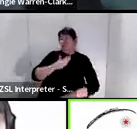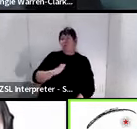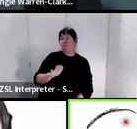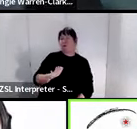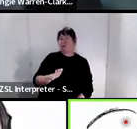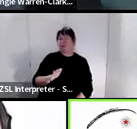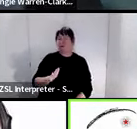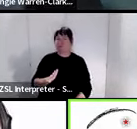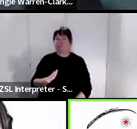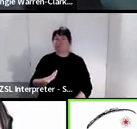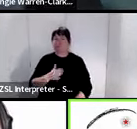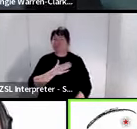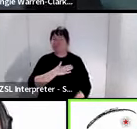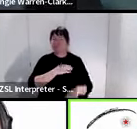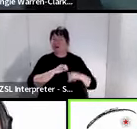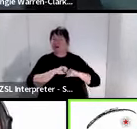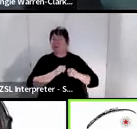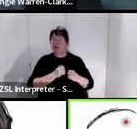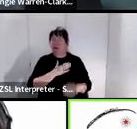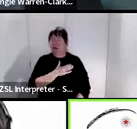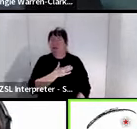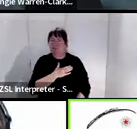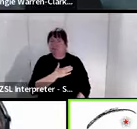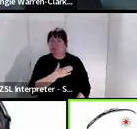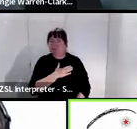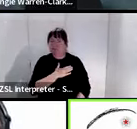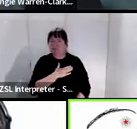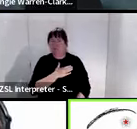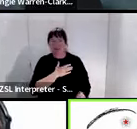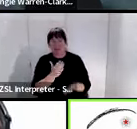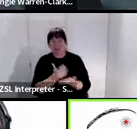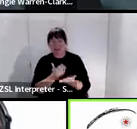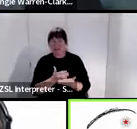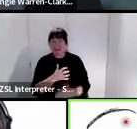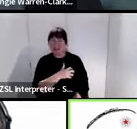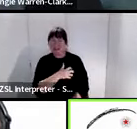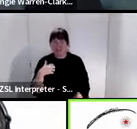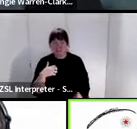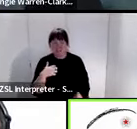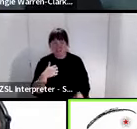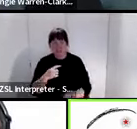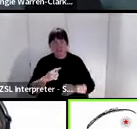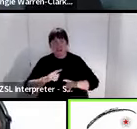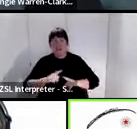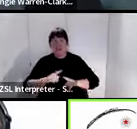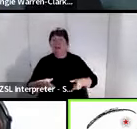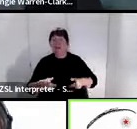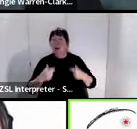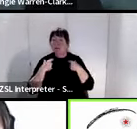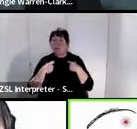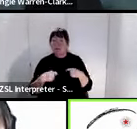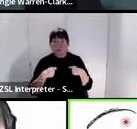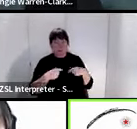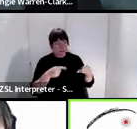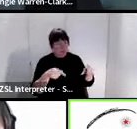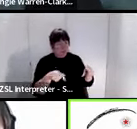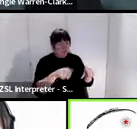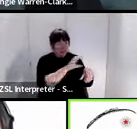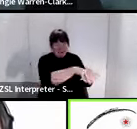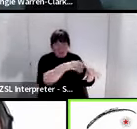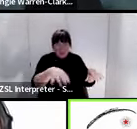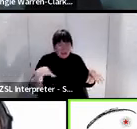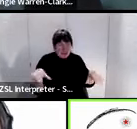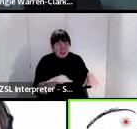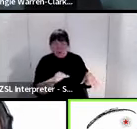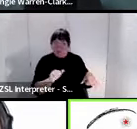so heartbreaking to hear. Like, I think government should be, and particularly ministries, should be world leaders. You know, they should be leading the pack. They